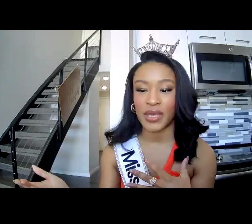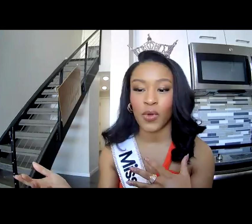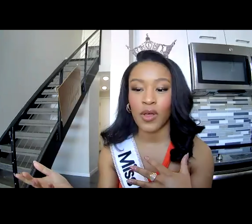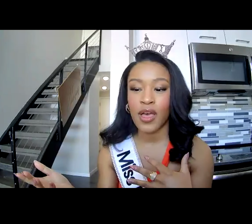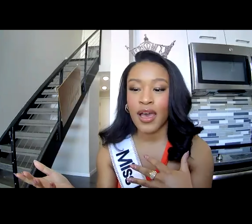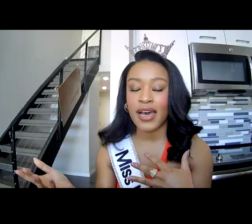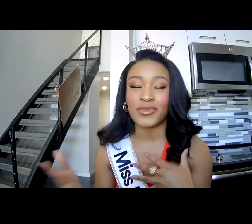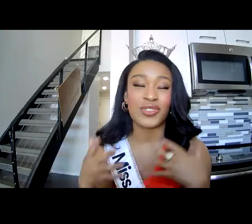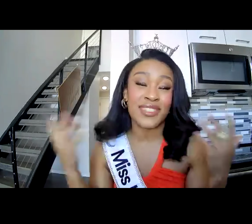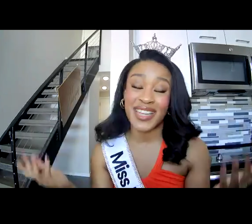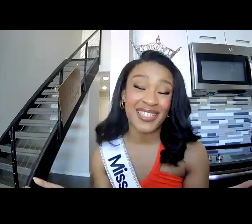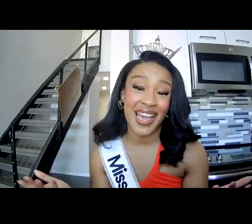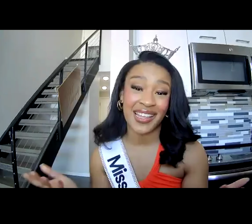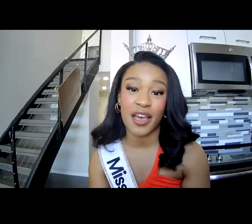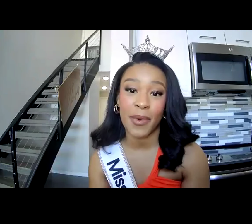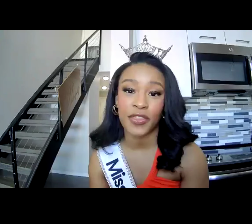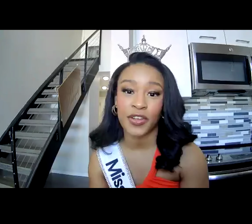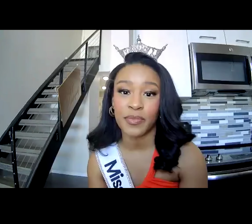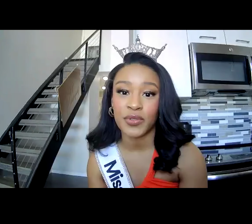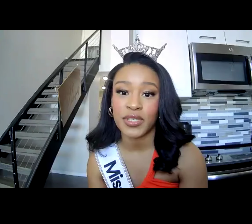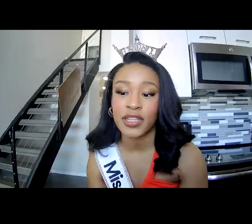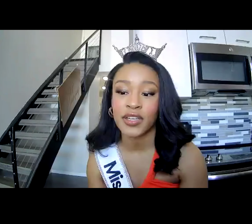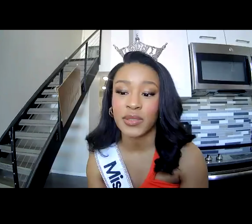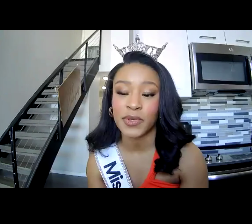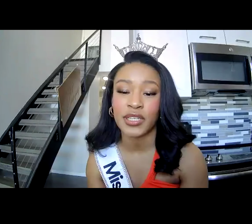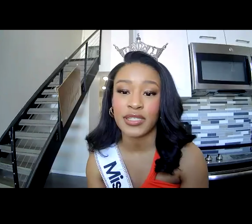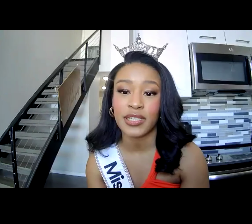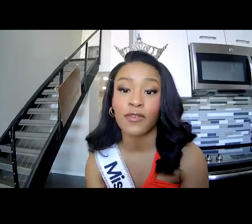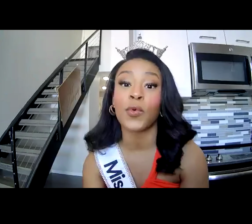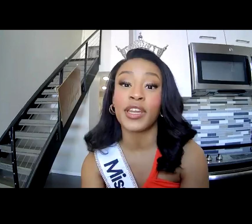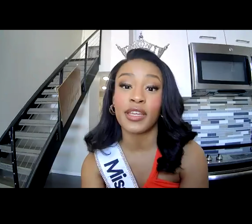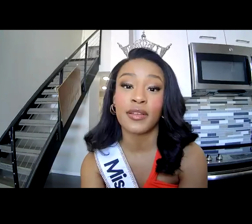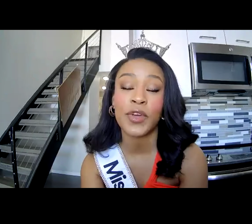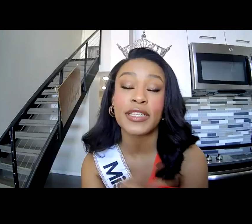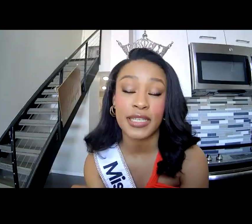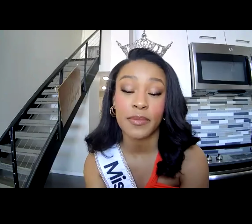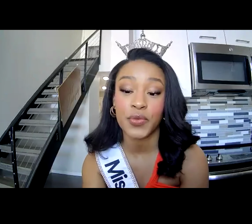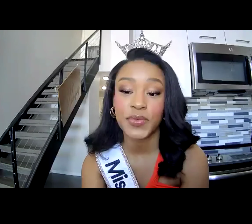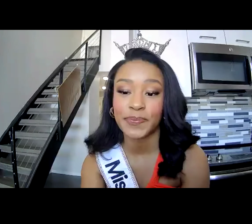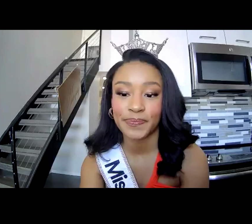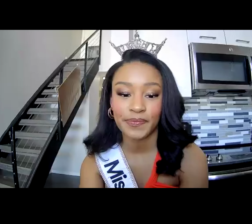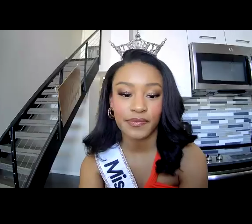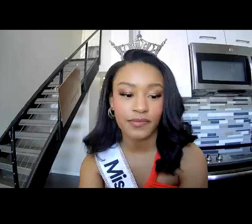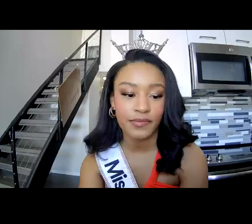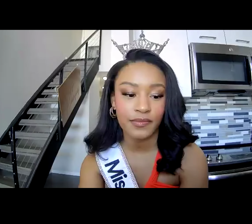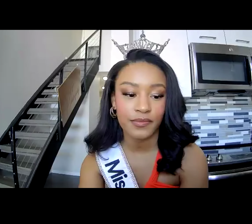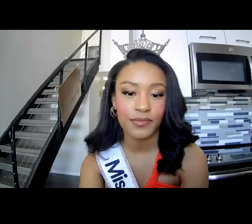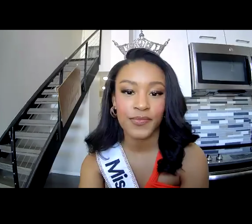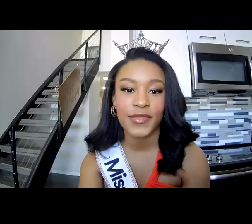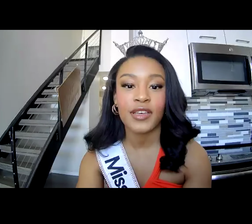young people stay silent about their abuse and their experience of witnessing abuse?